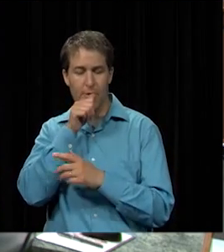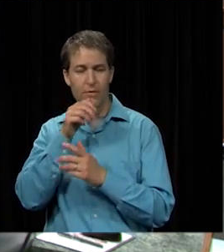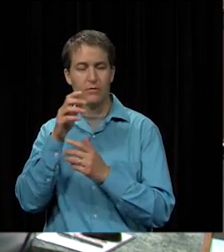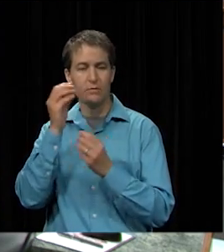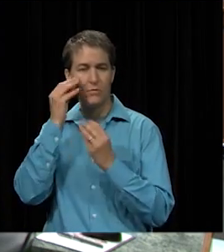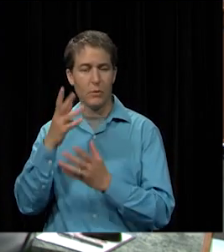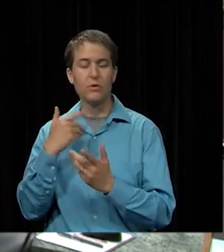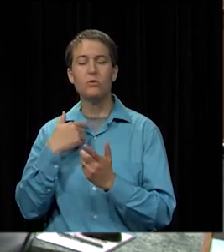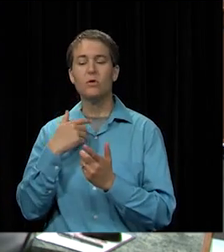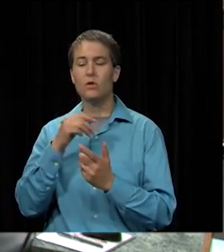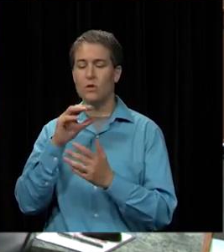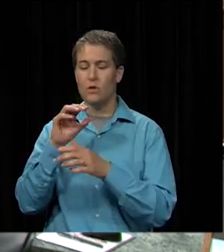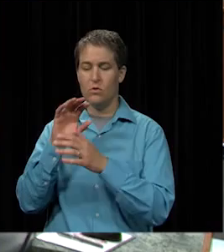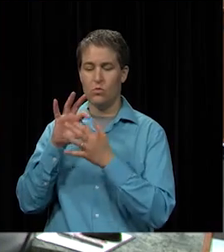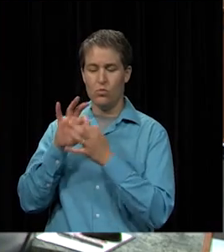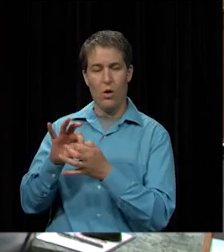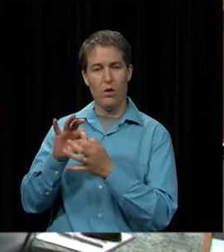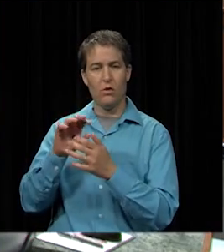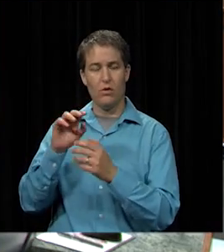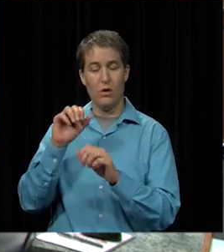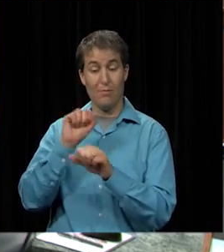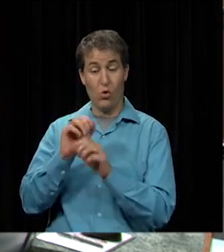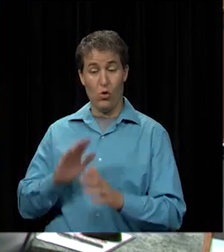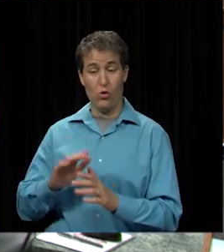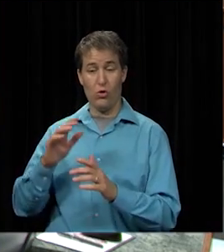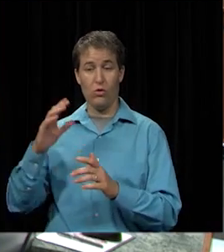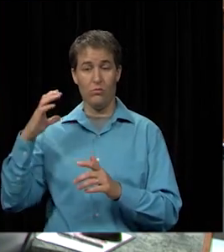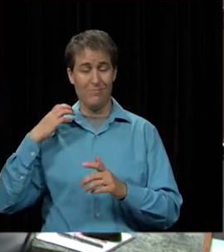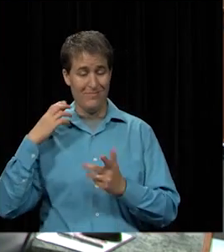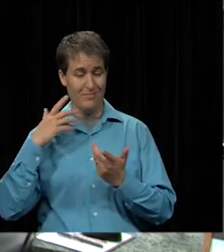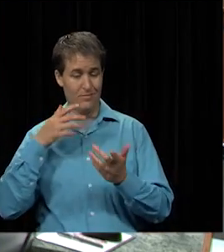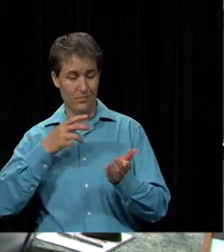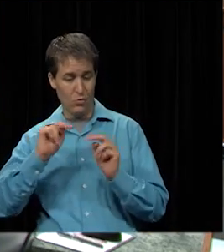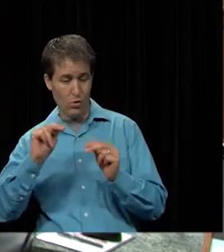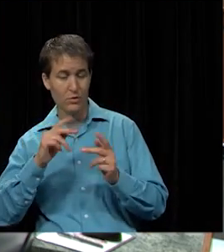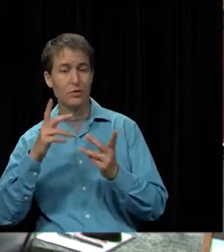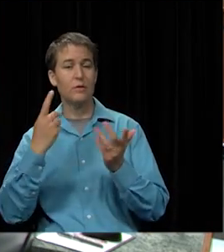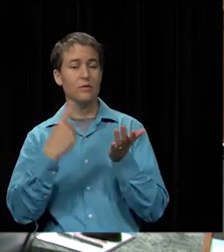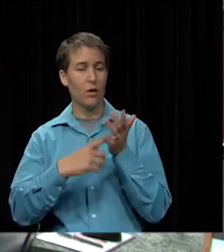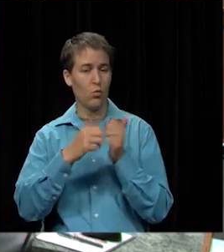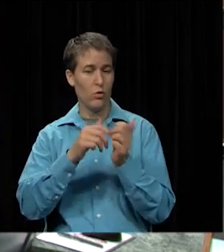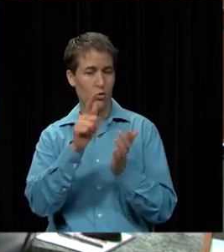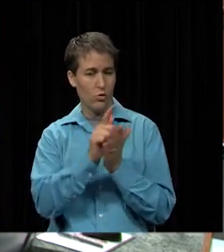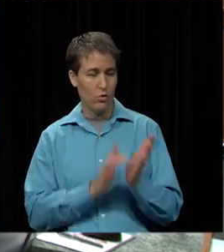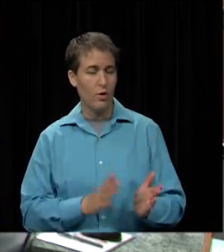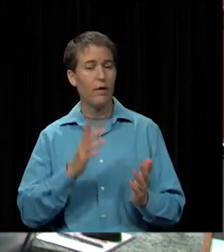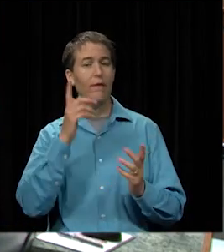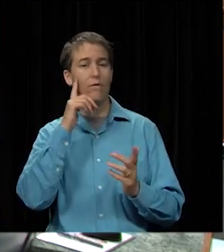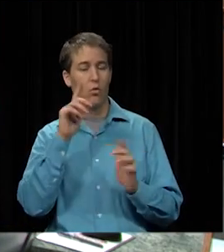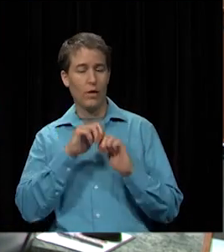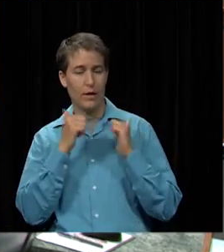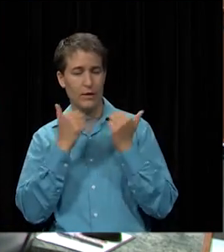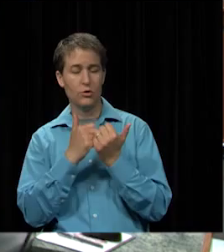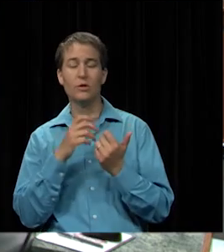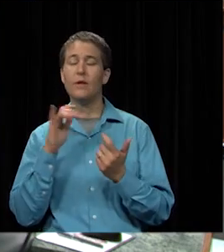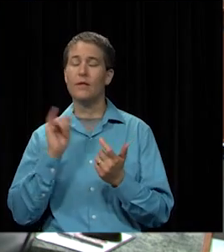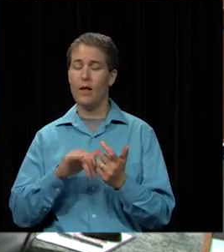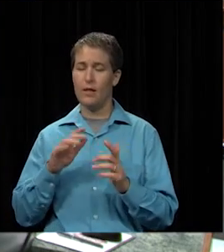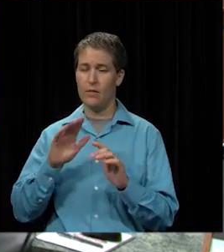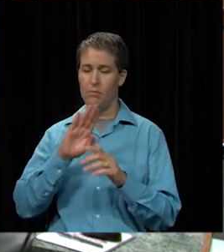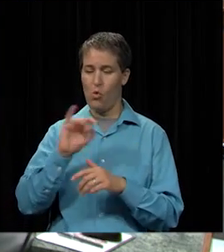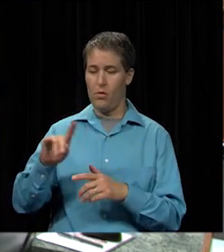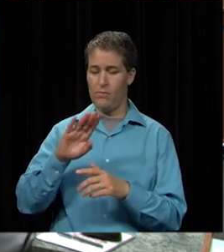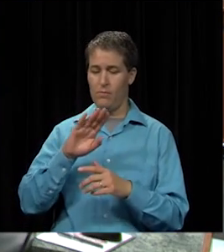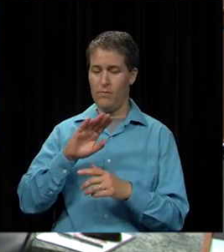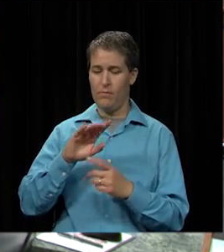matters relating to employer, employee negotiations, and consulting with an attorney, whether body or agency, and that the board return to the regular